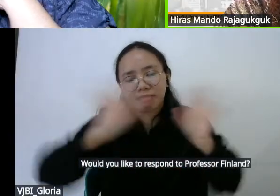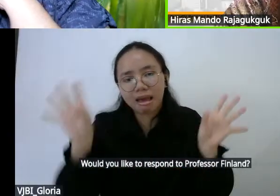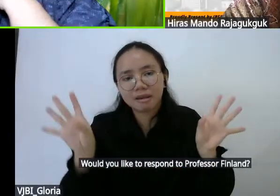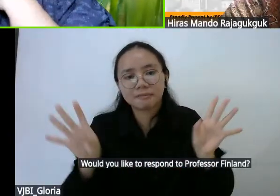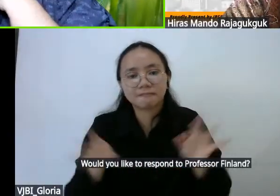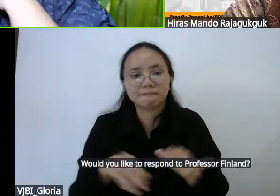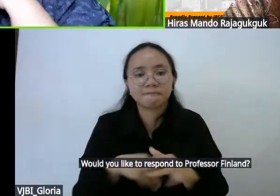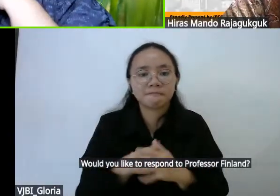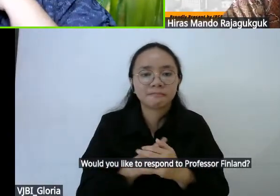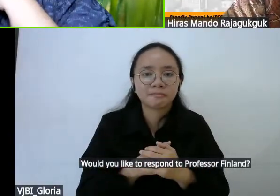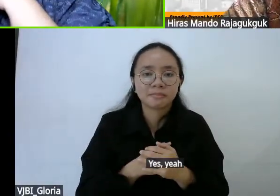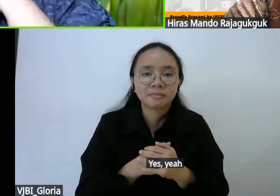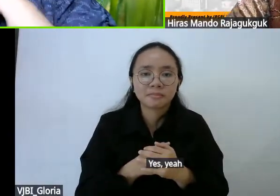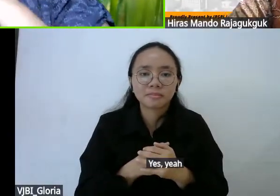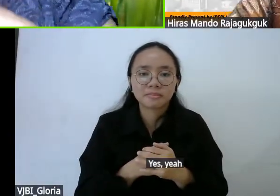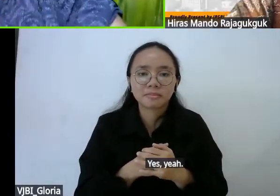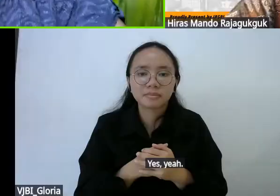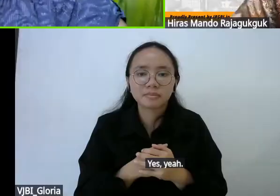Yes, yeah.